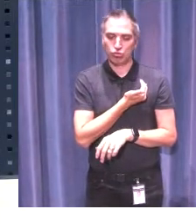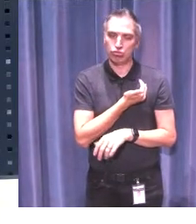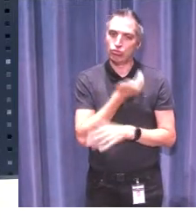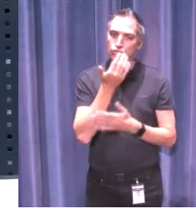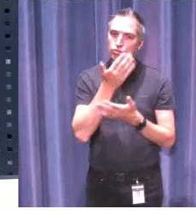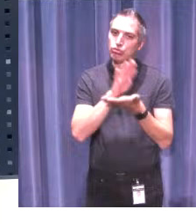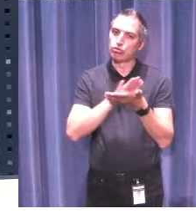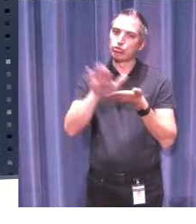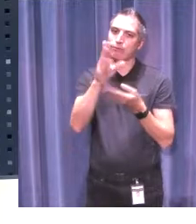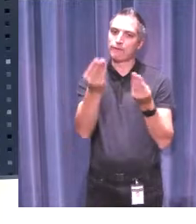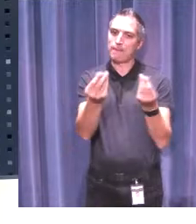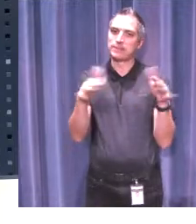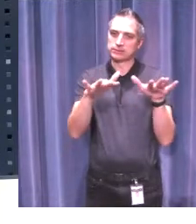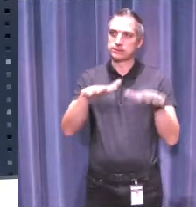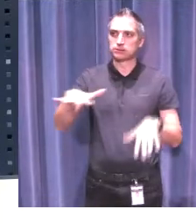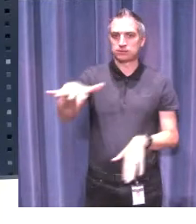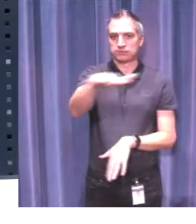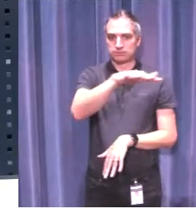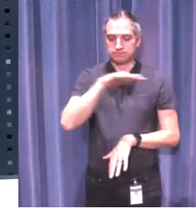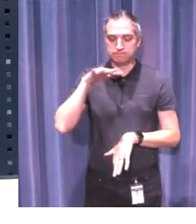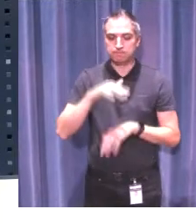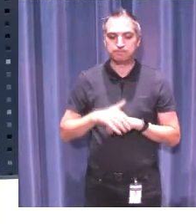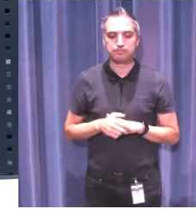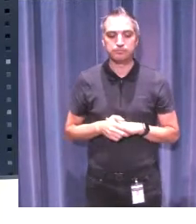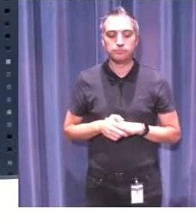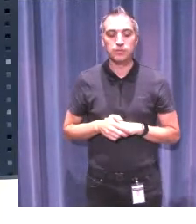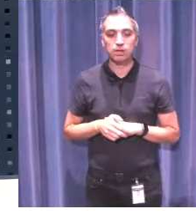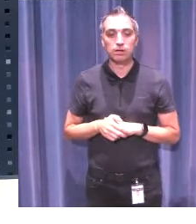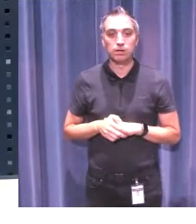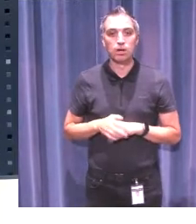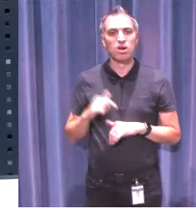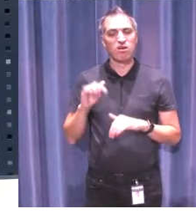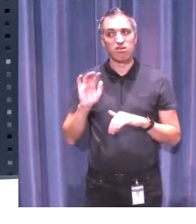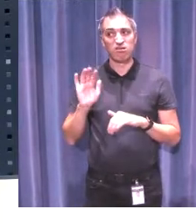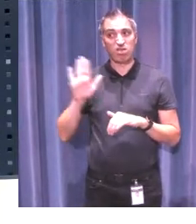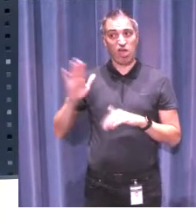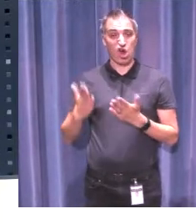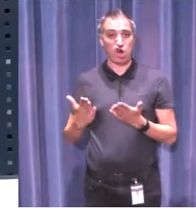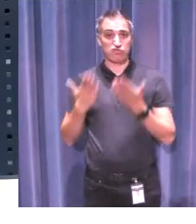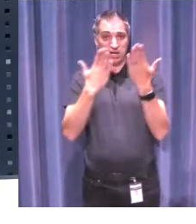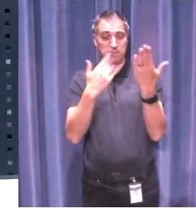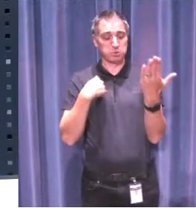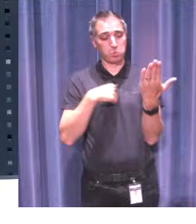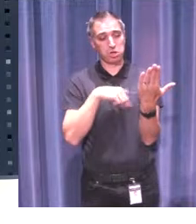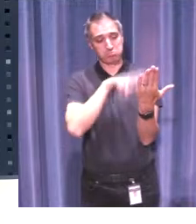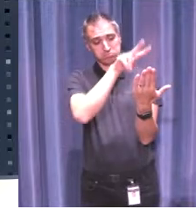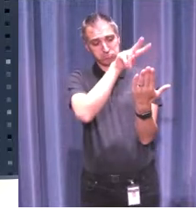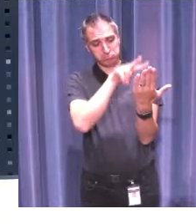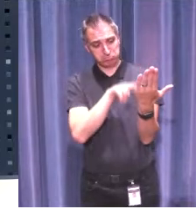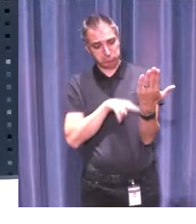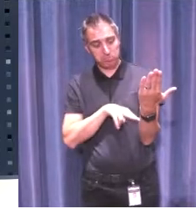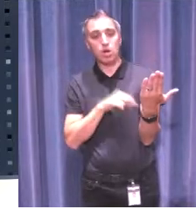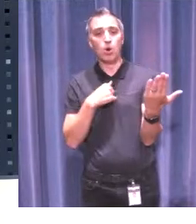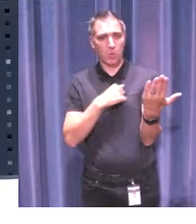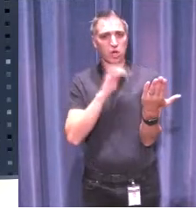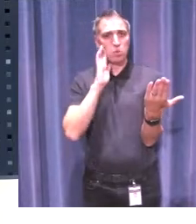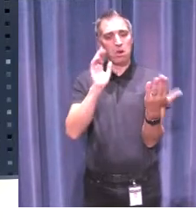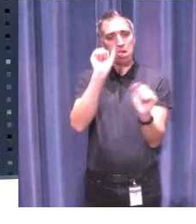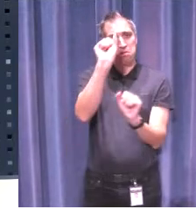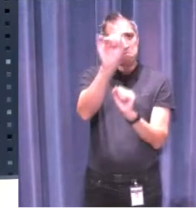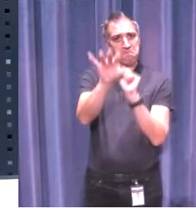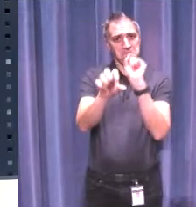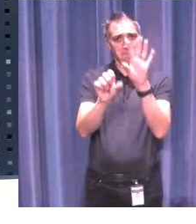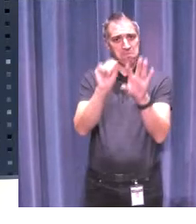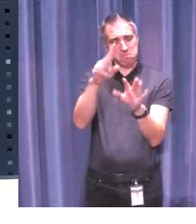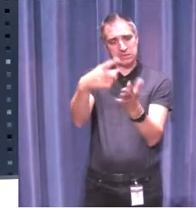campus, and we're looking at these recommendations, and we're going to talk to you about that on